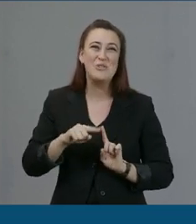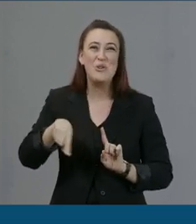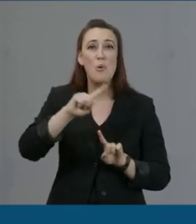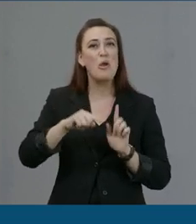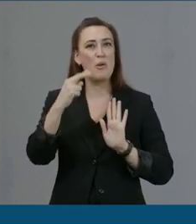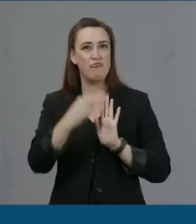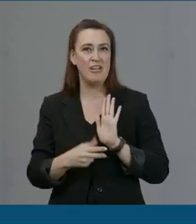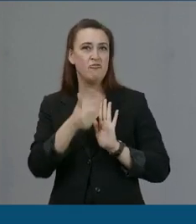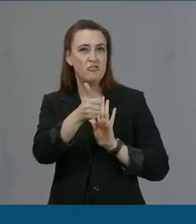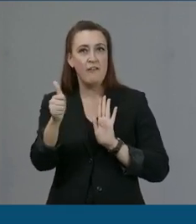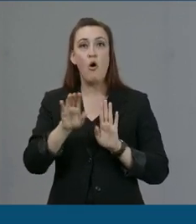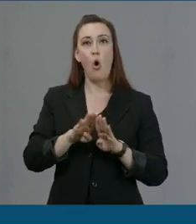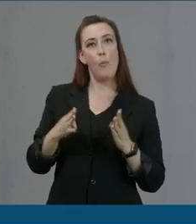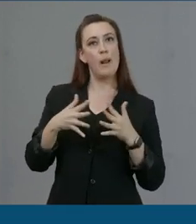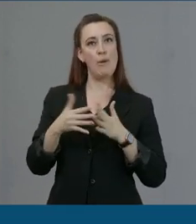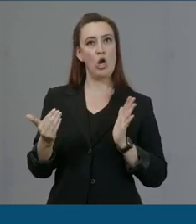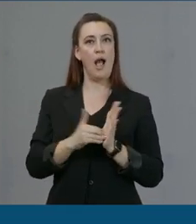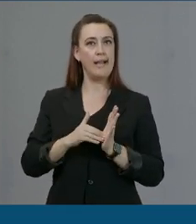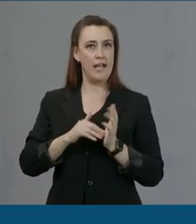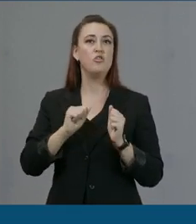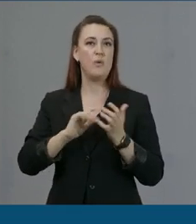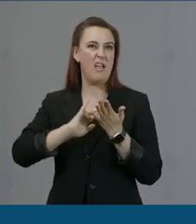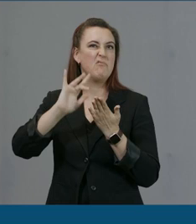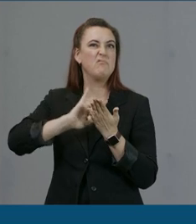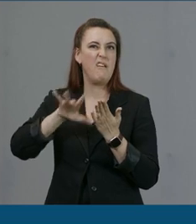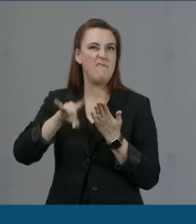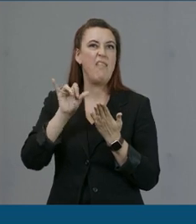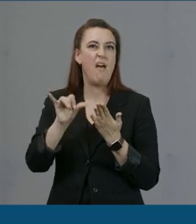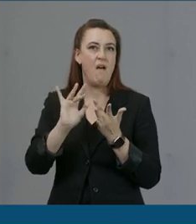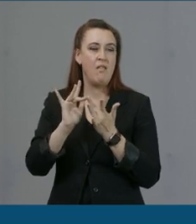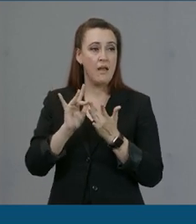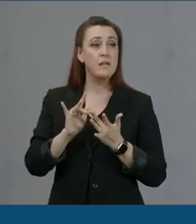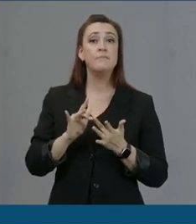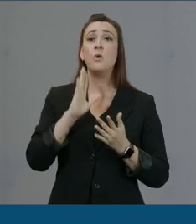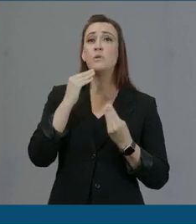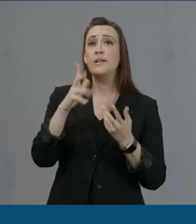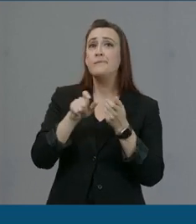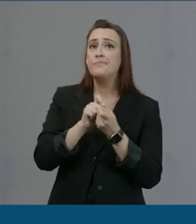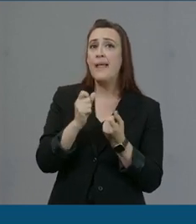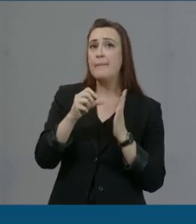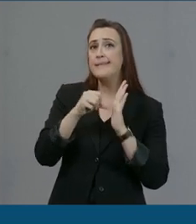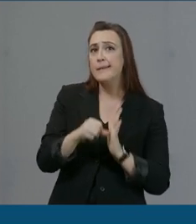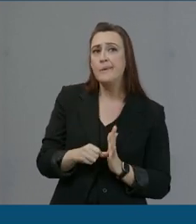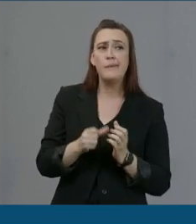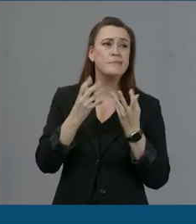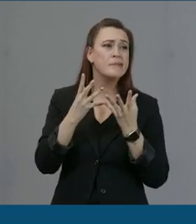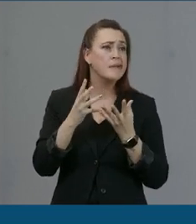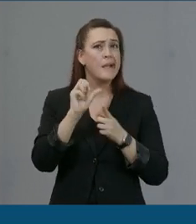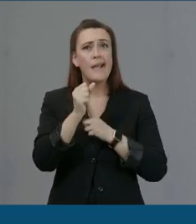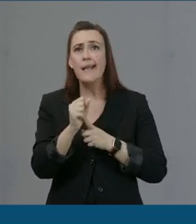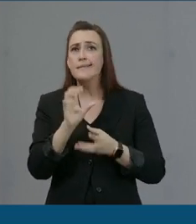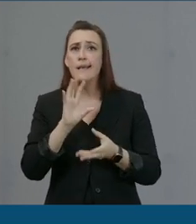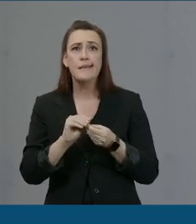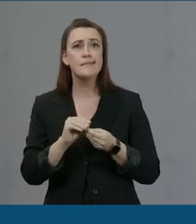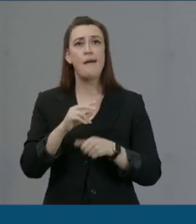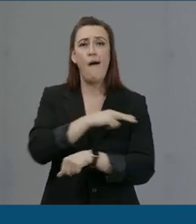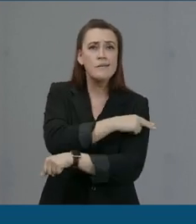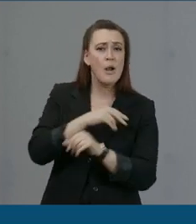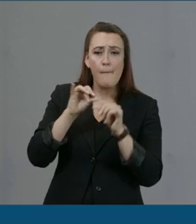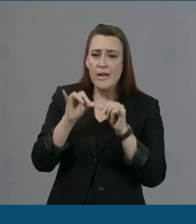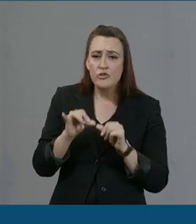gives you a measurement on symptoms, it gives you a measurement on cases, and it gives you a measurement on